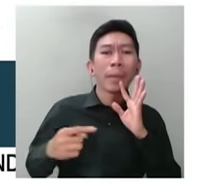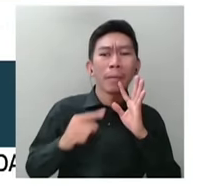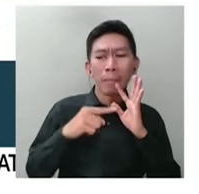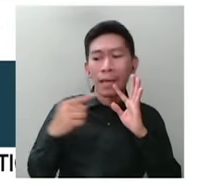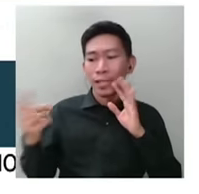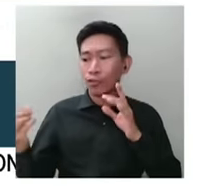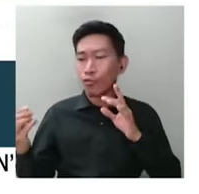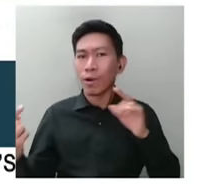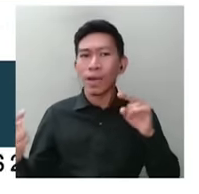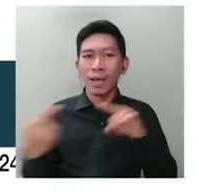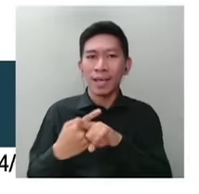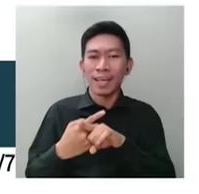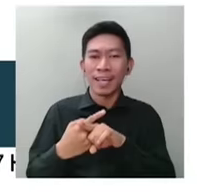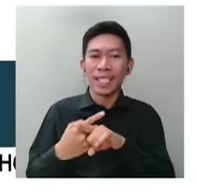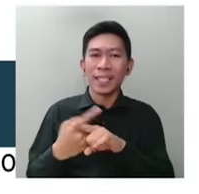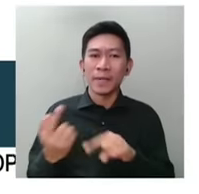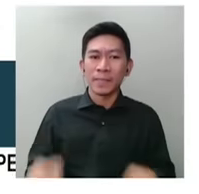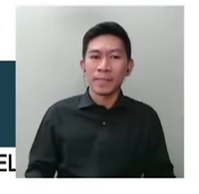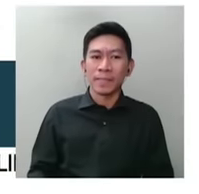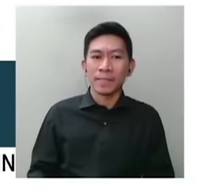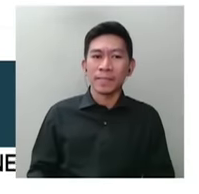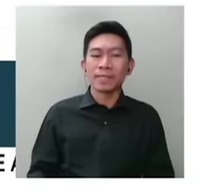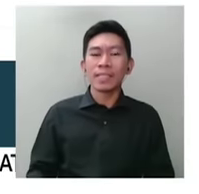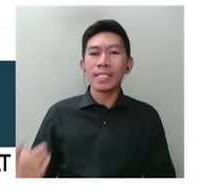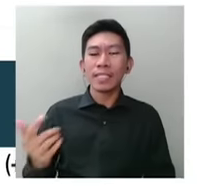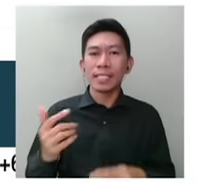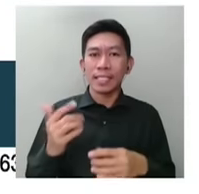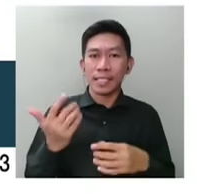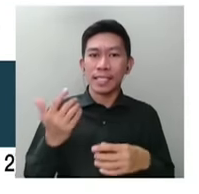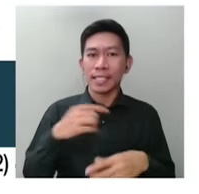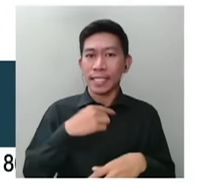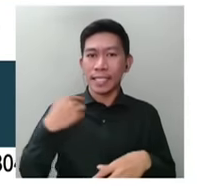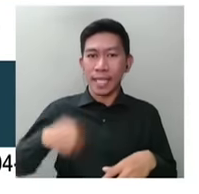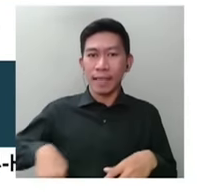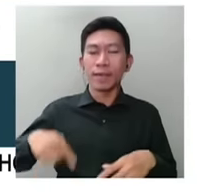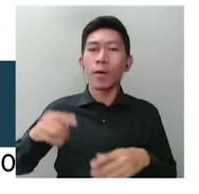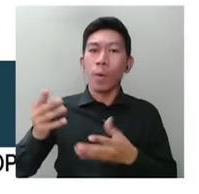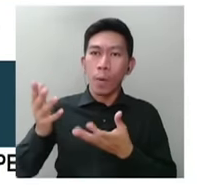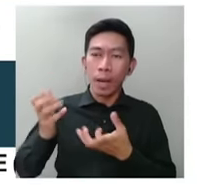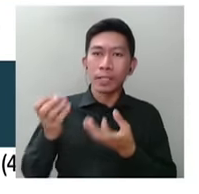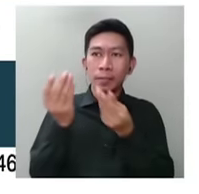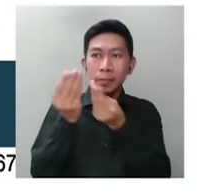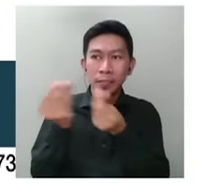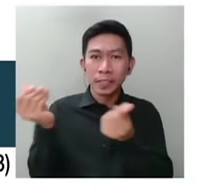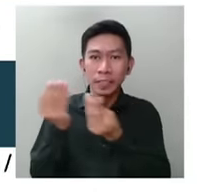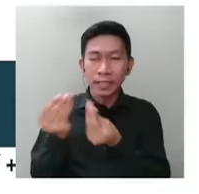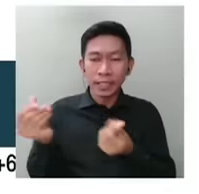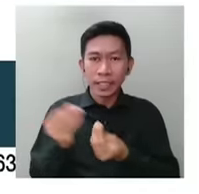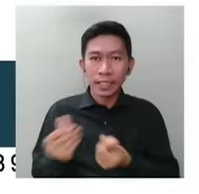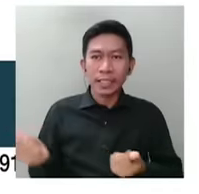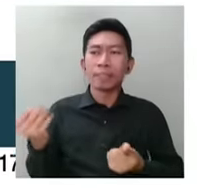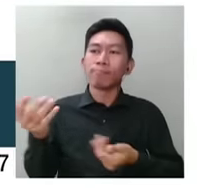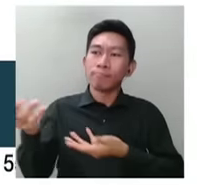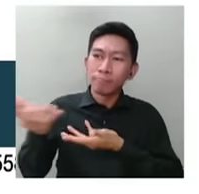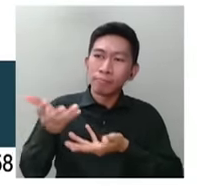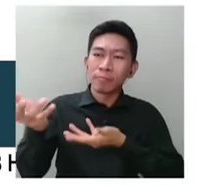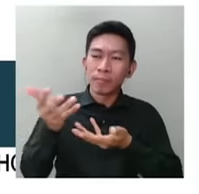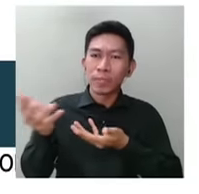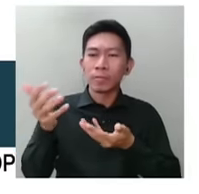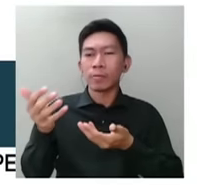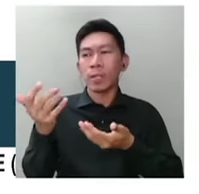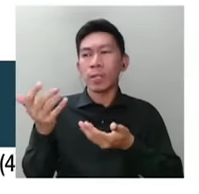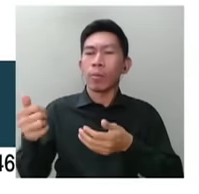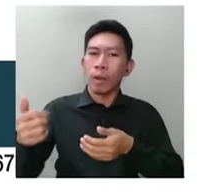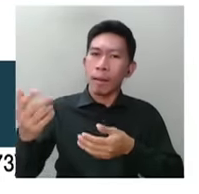that China is a stabilizing force in the region. China would like to resolve everything on the basis of diplomacy. Win-win